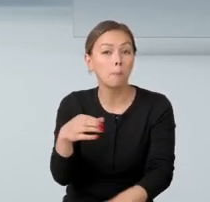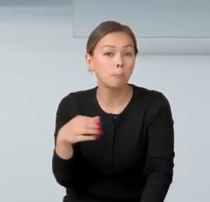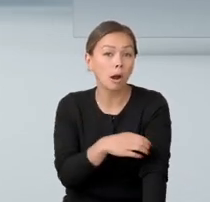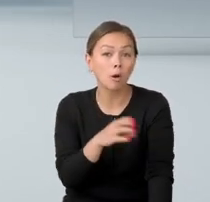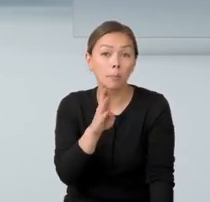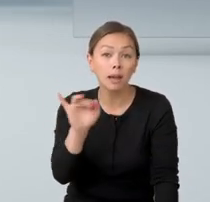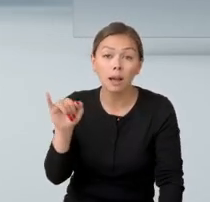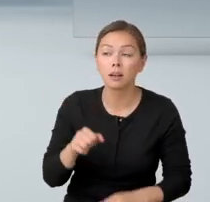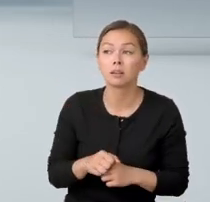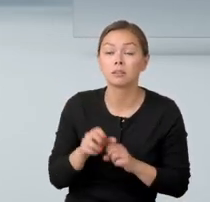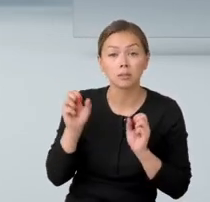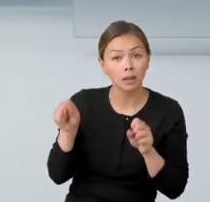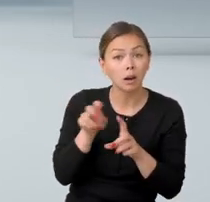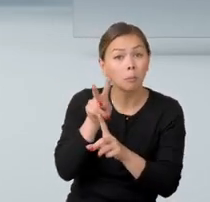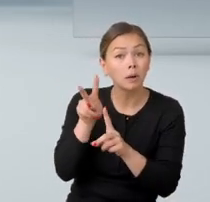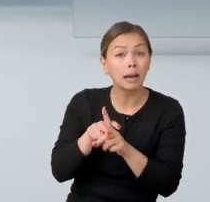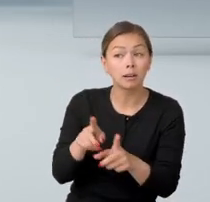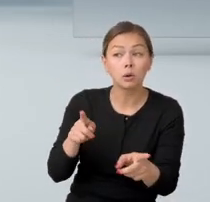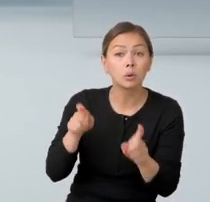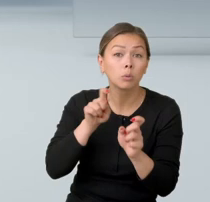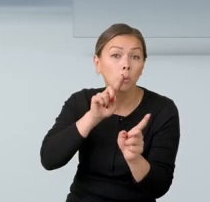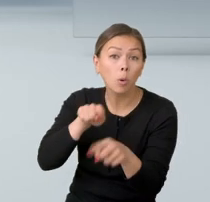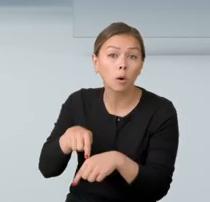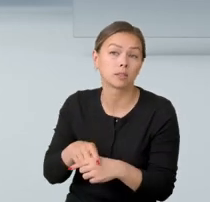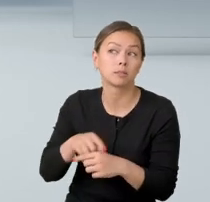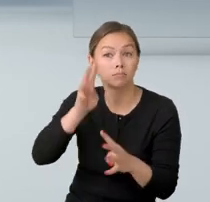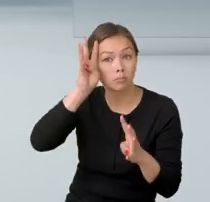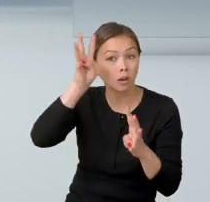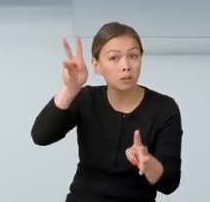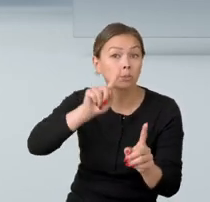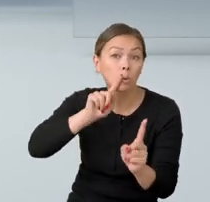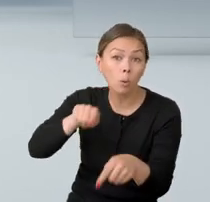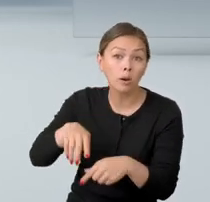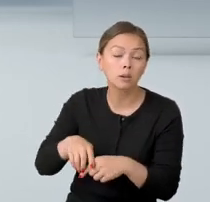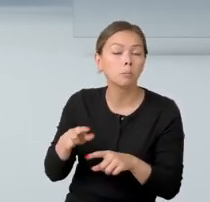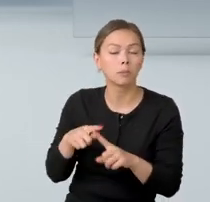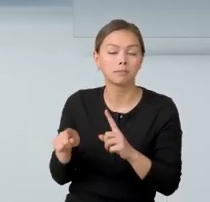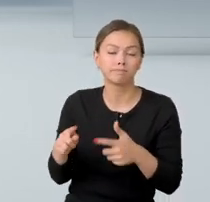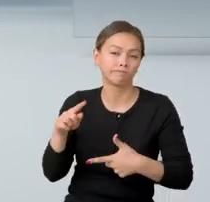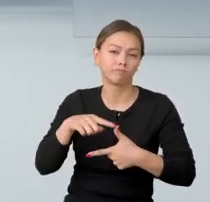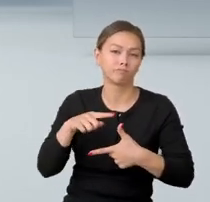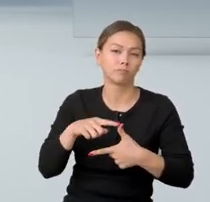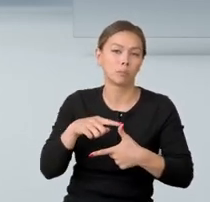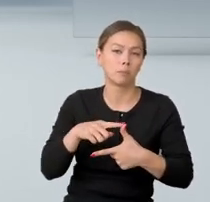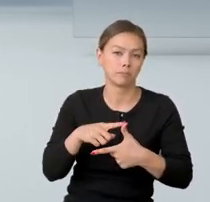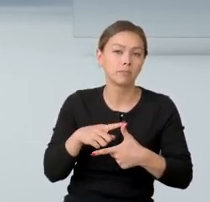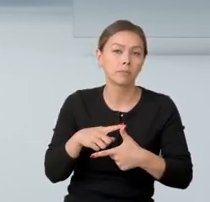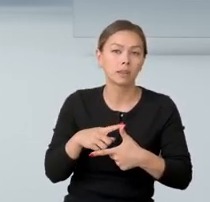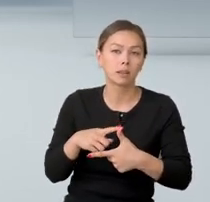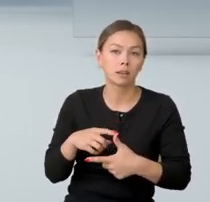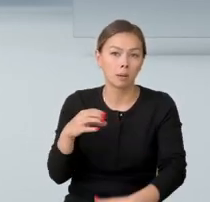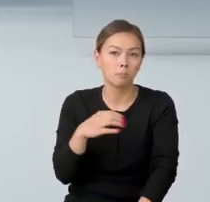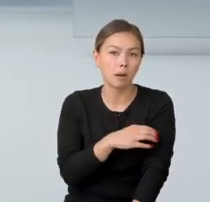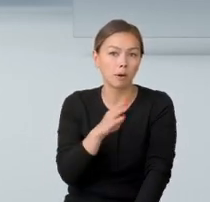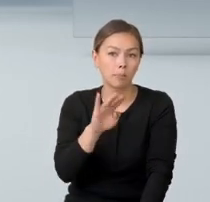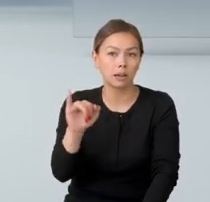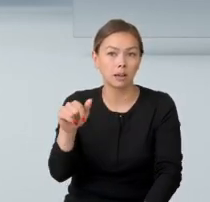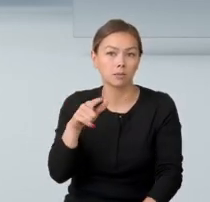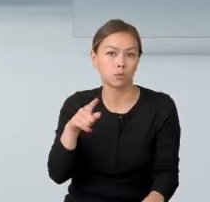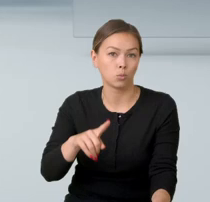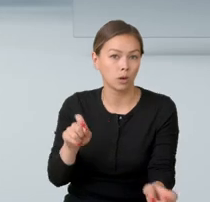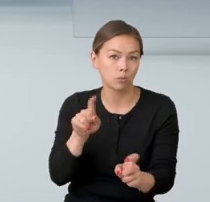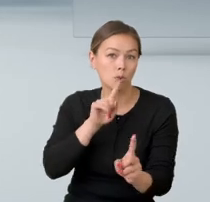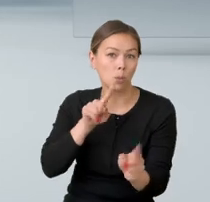we could use power bi uh we could use Quick reports we can use custom reports and we are going to use power bi quick